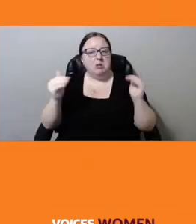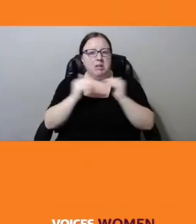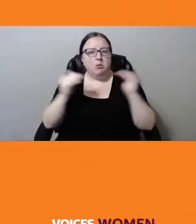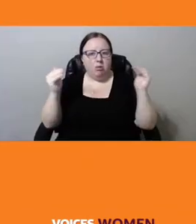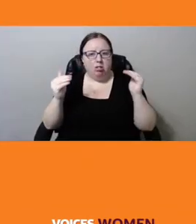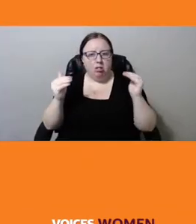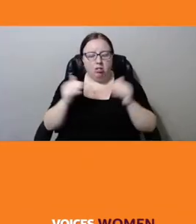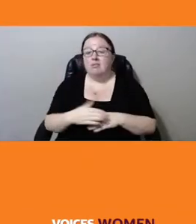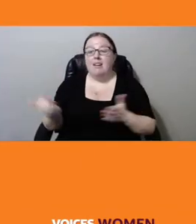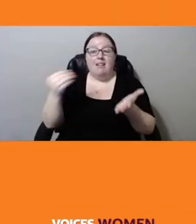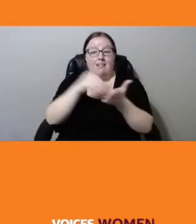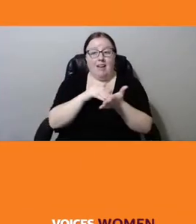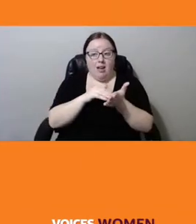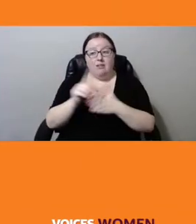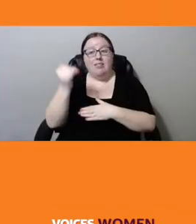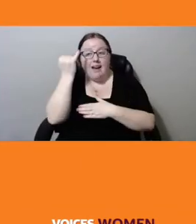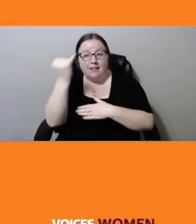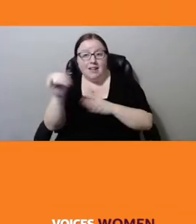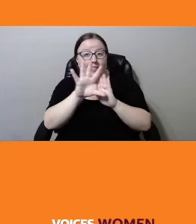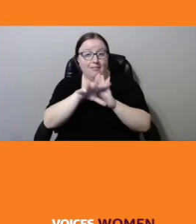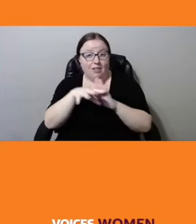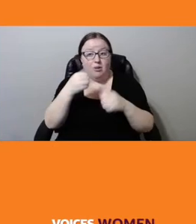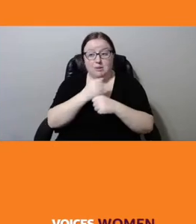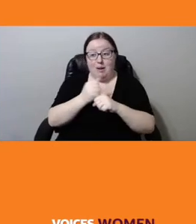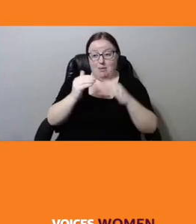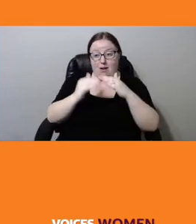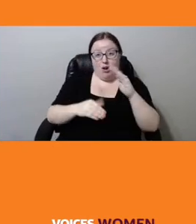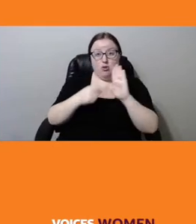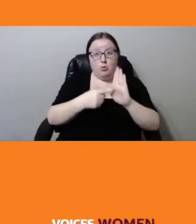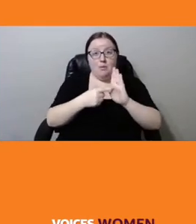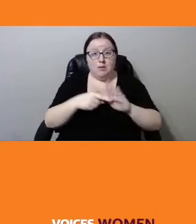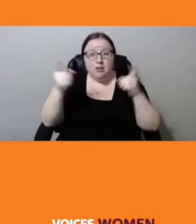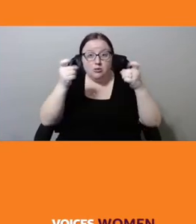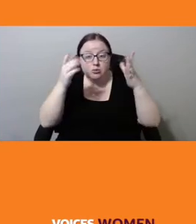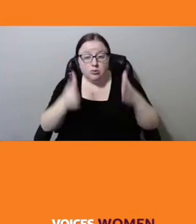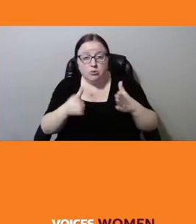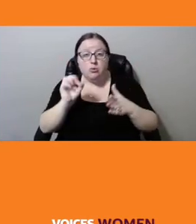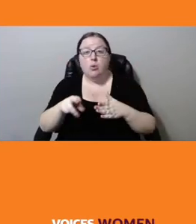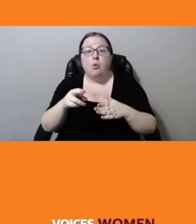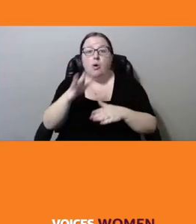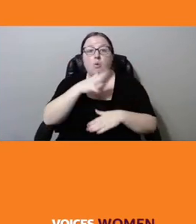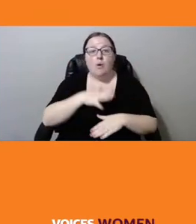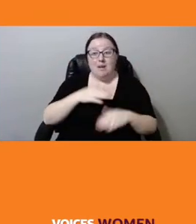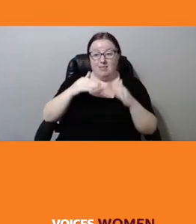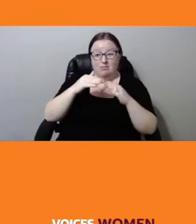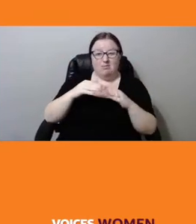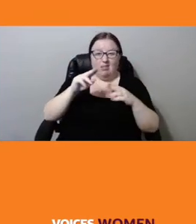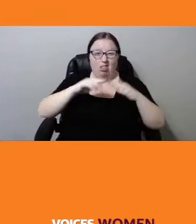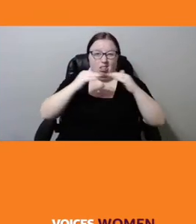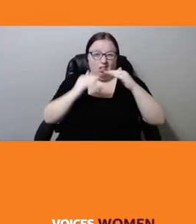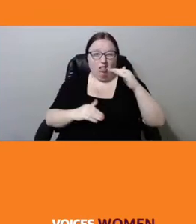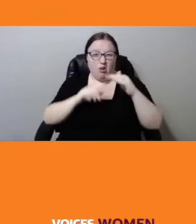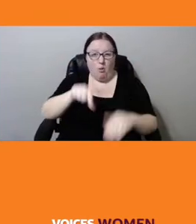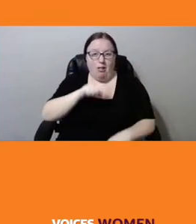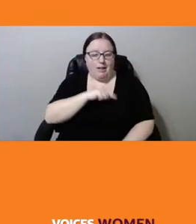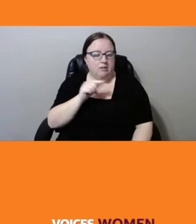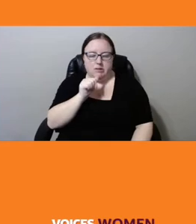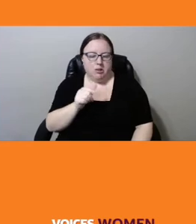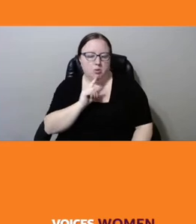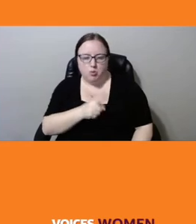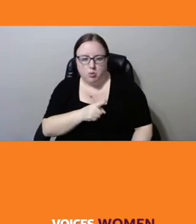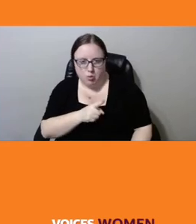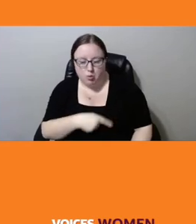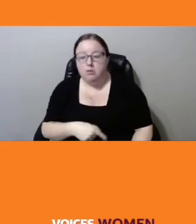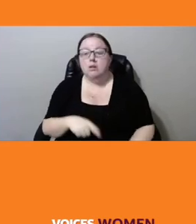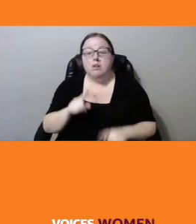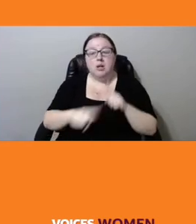equivalent. Again, the idea that films made by underrepresented directors or women would be of lesser quality does not stand true, even though